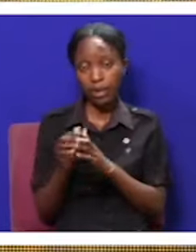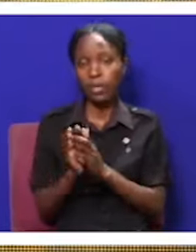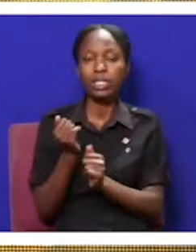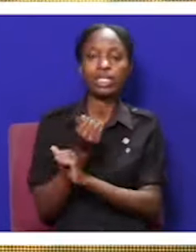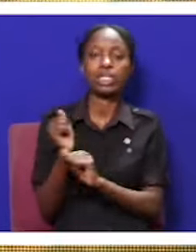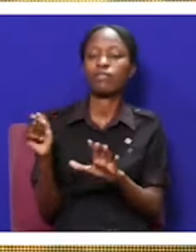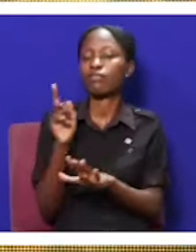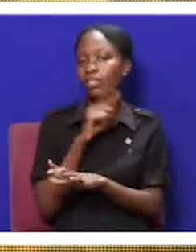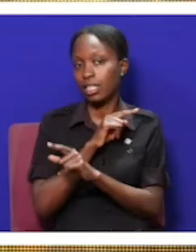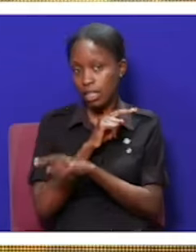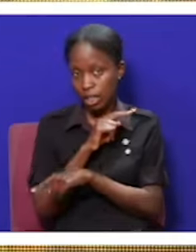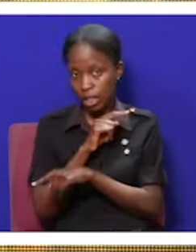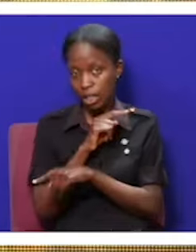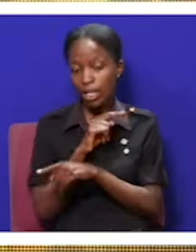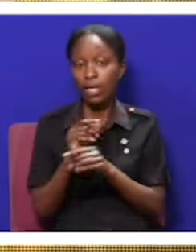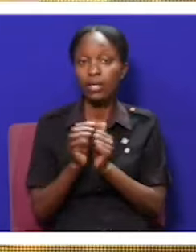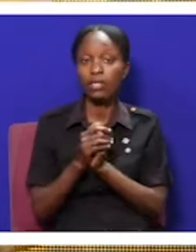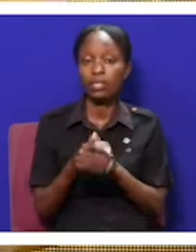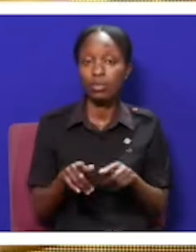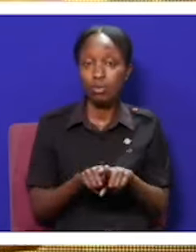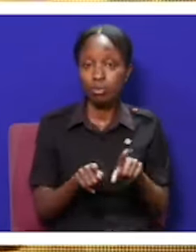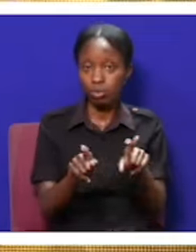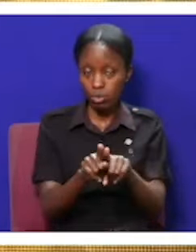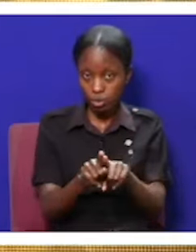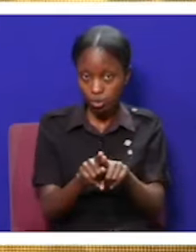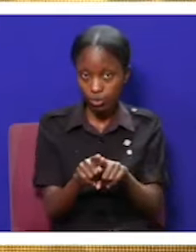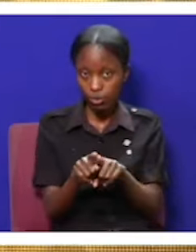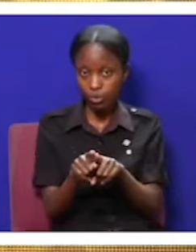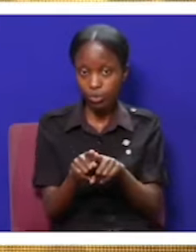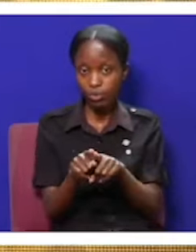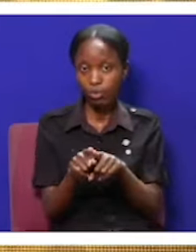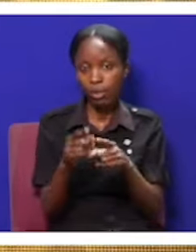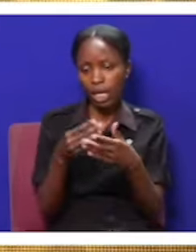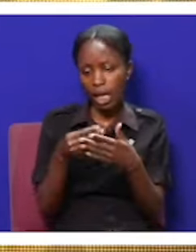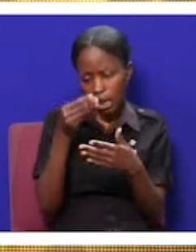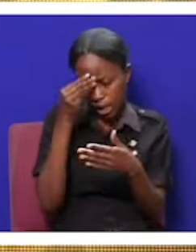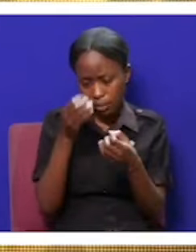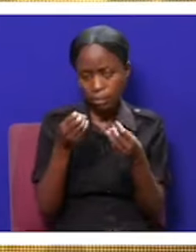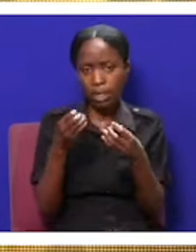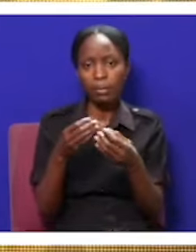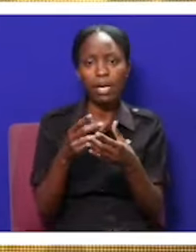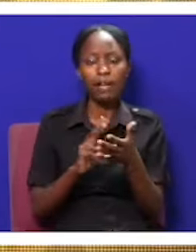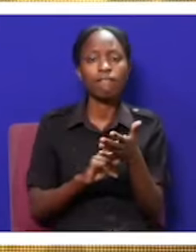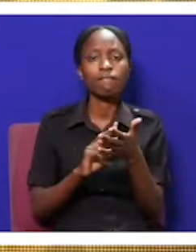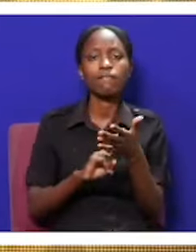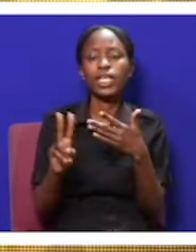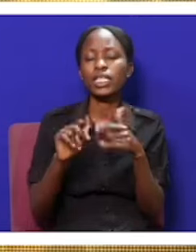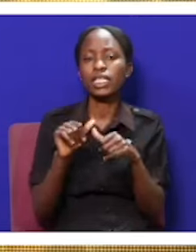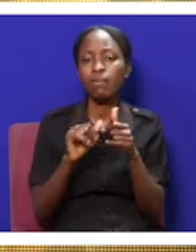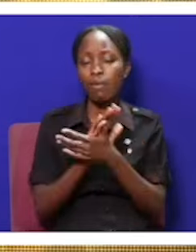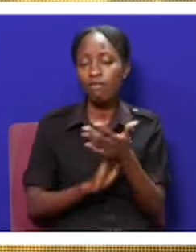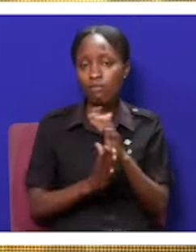savior. And at the same time, he had learned many verses about forgiveness. So he